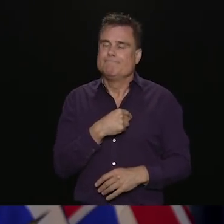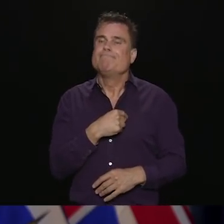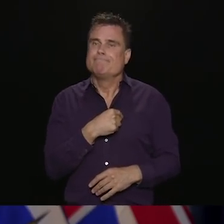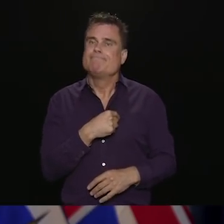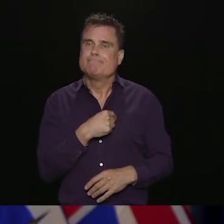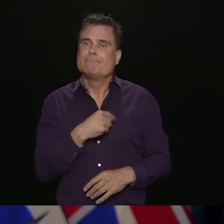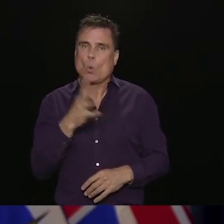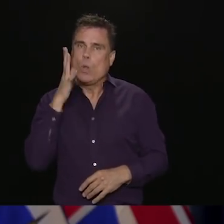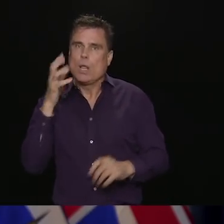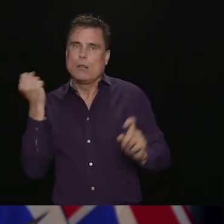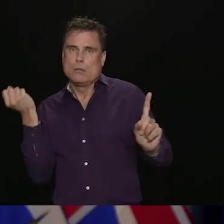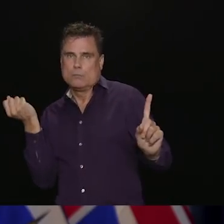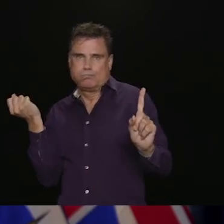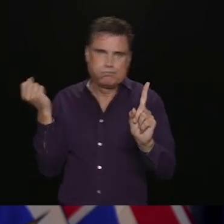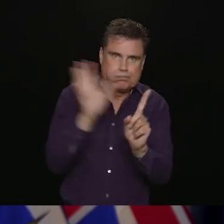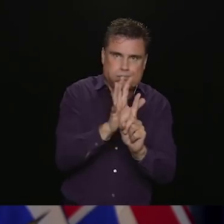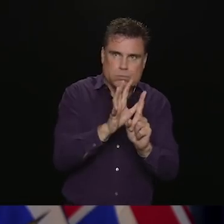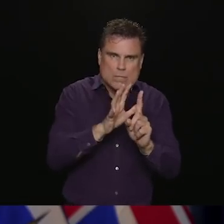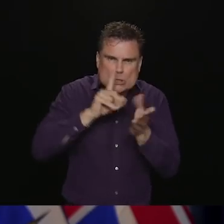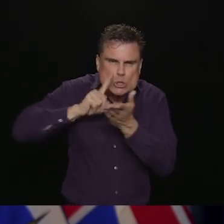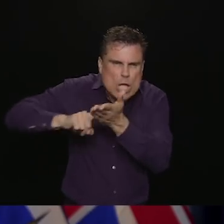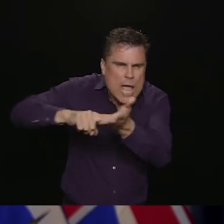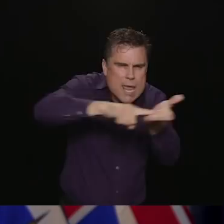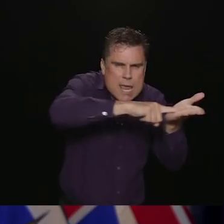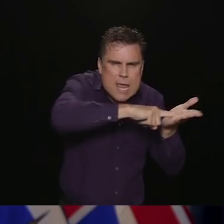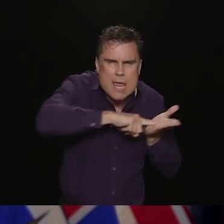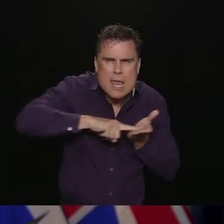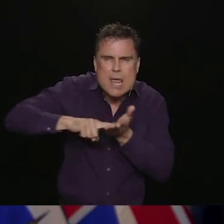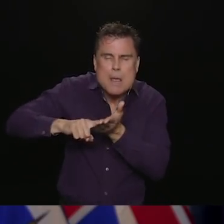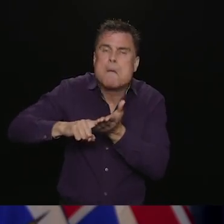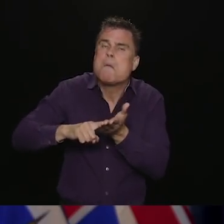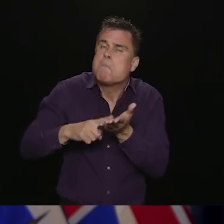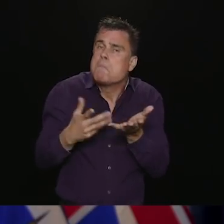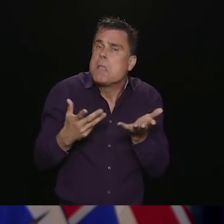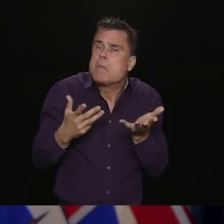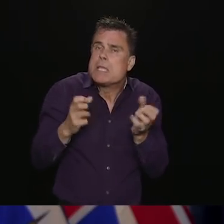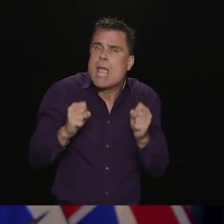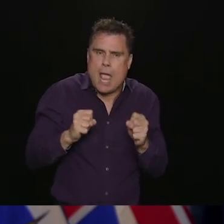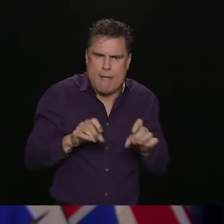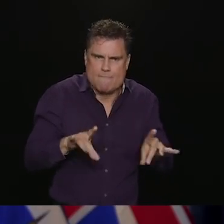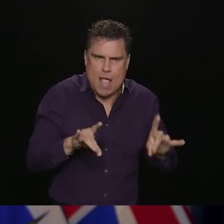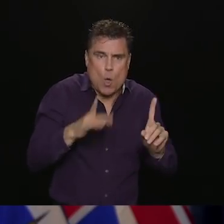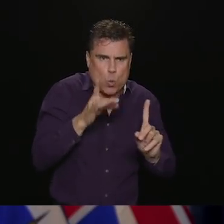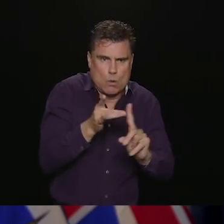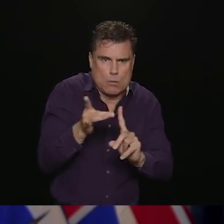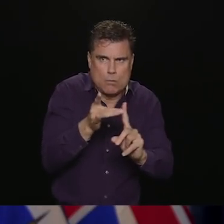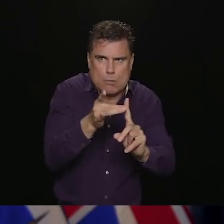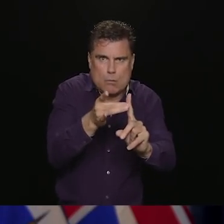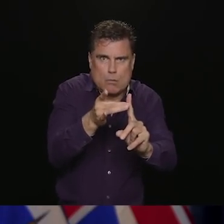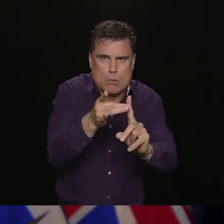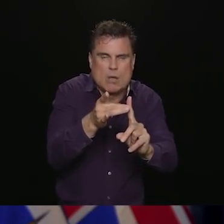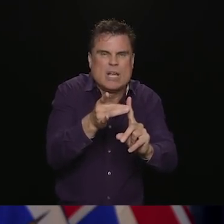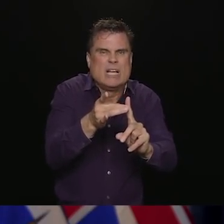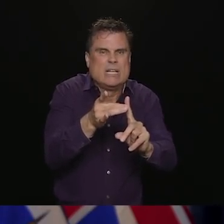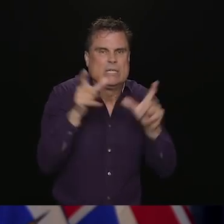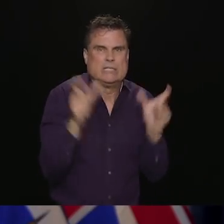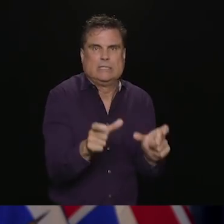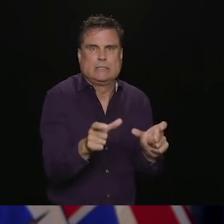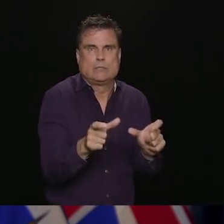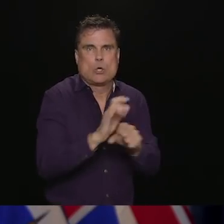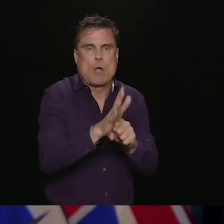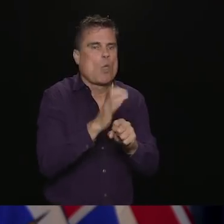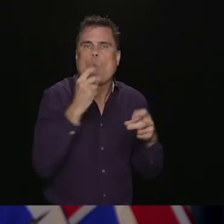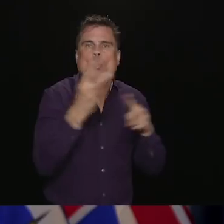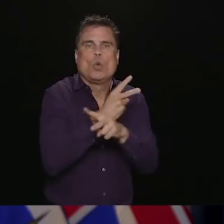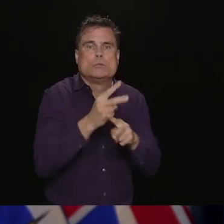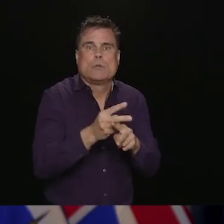So yes, there's things that you can do. If you have it, if you're planning an event, you want to make sure that you have the ability to have